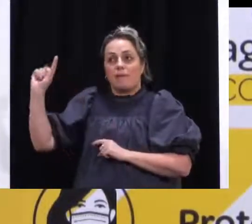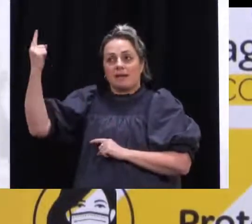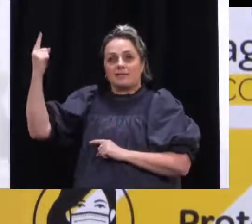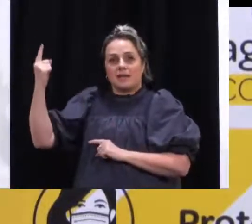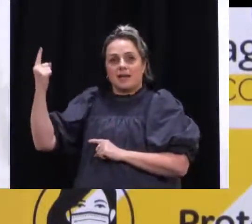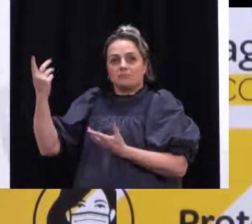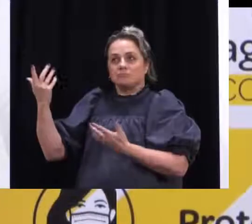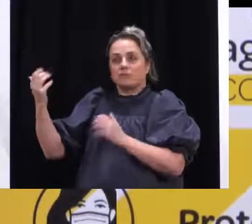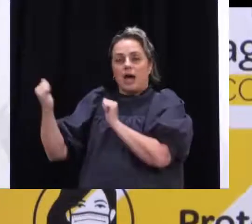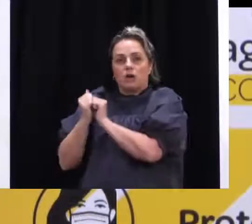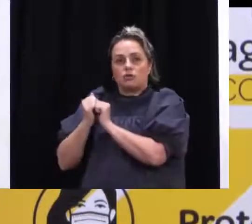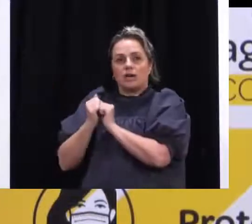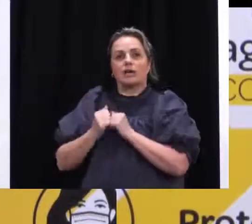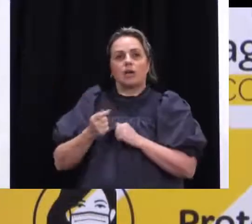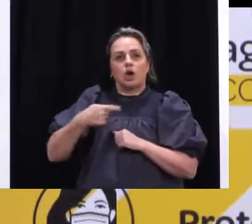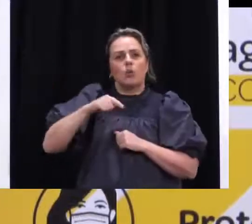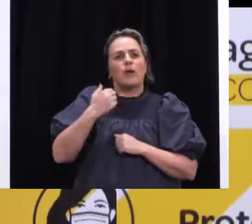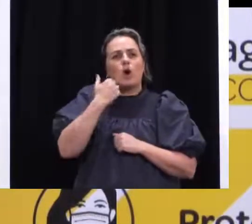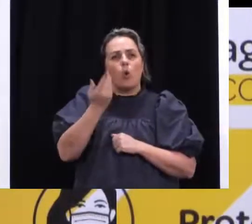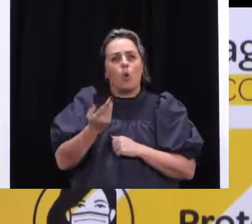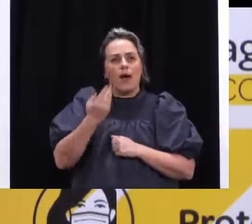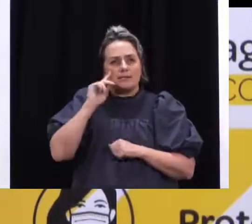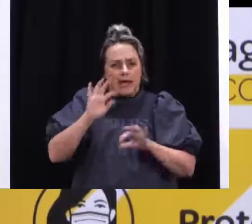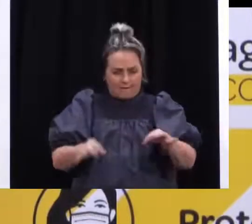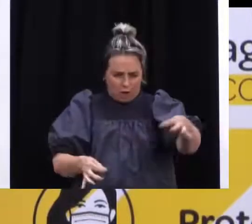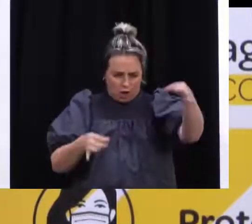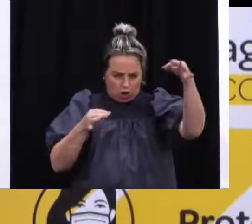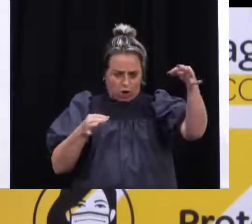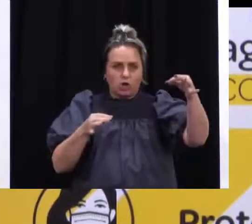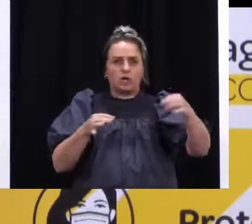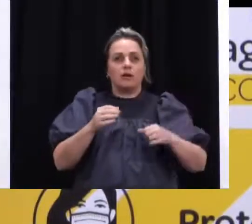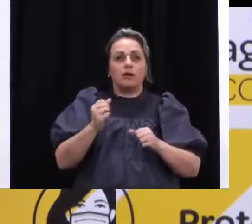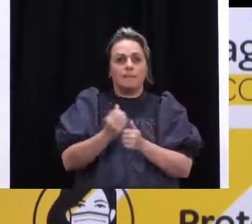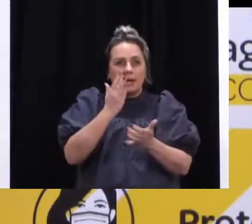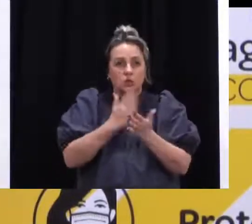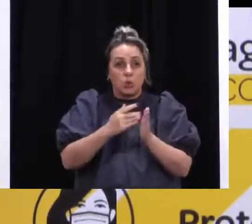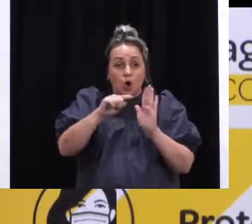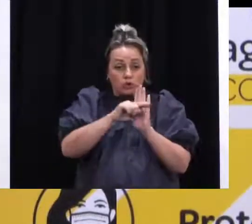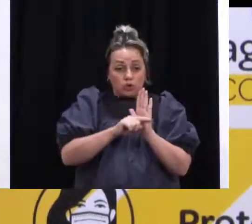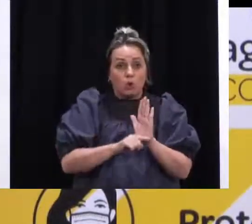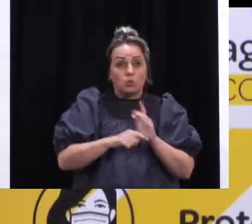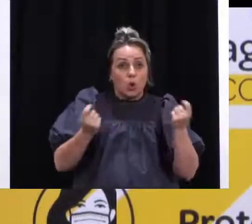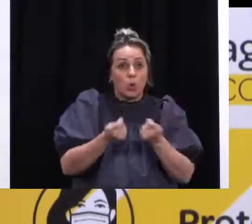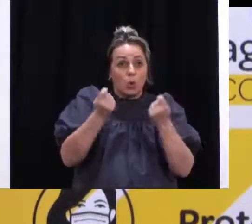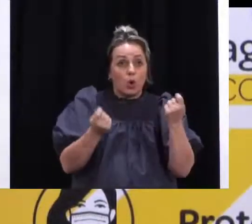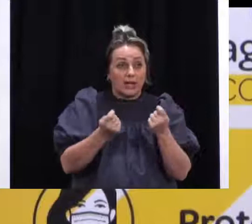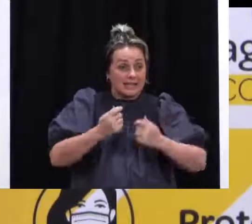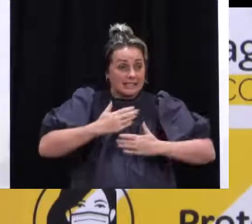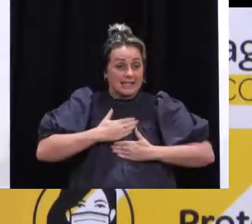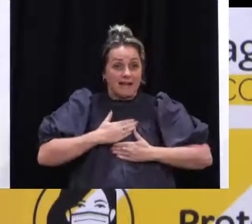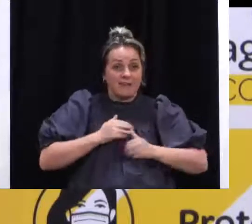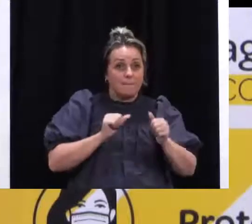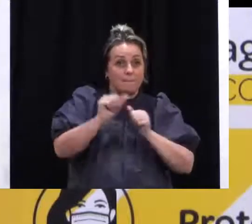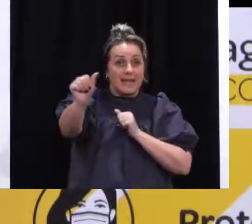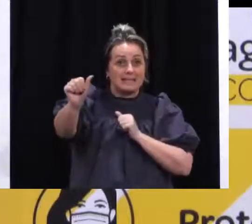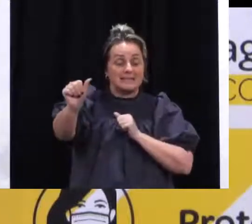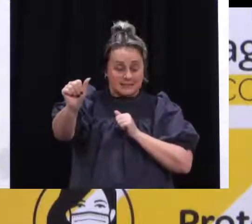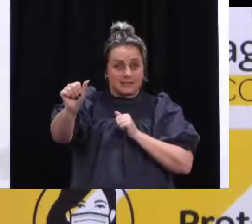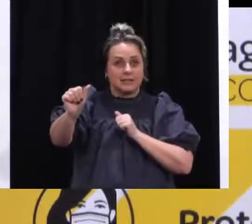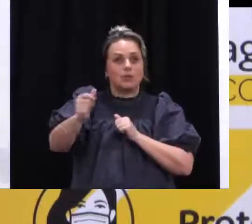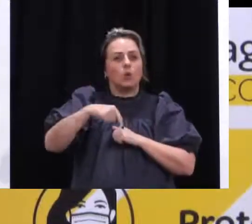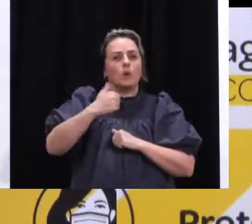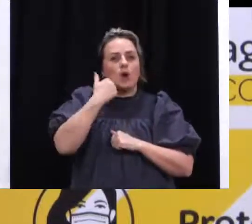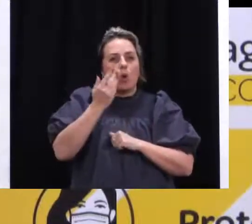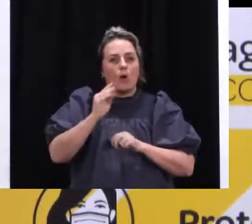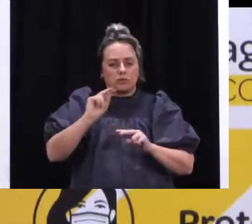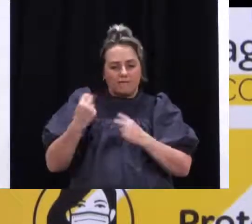every day to make sure that the level 4 restrictions that we've got in place are achieving the desired outcome, which is to stop the spread of the virus, so that we can get